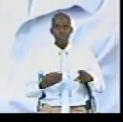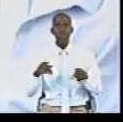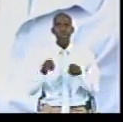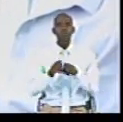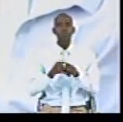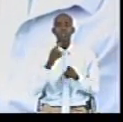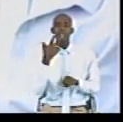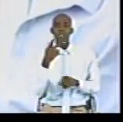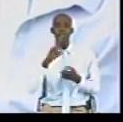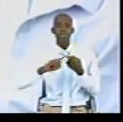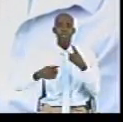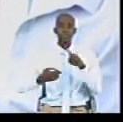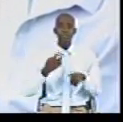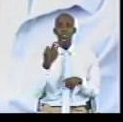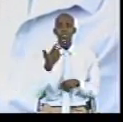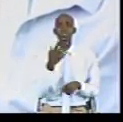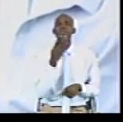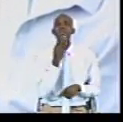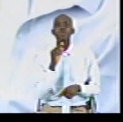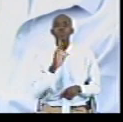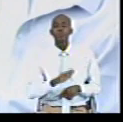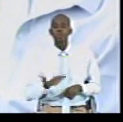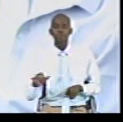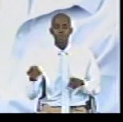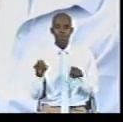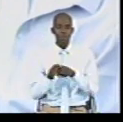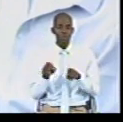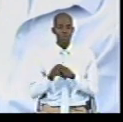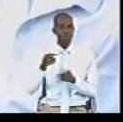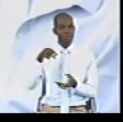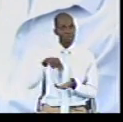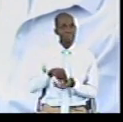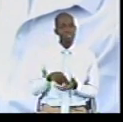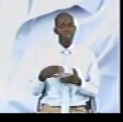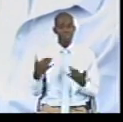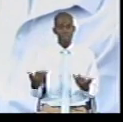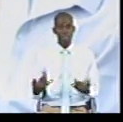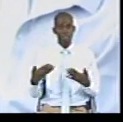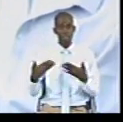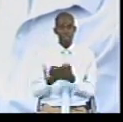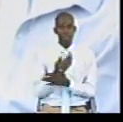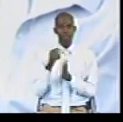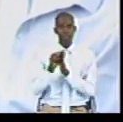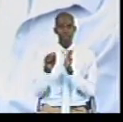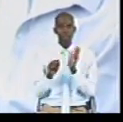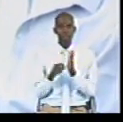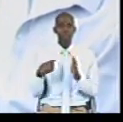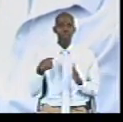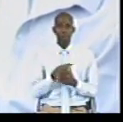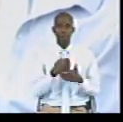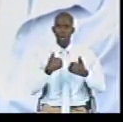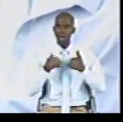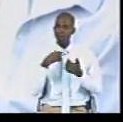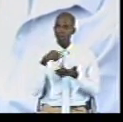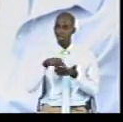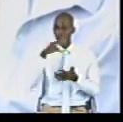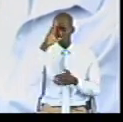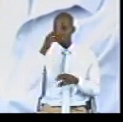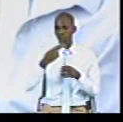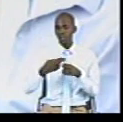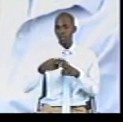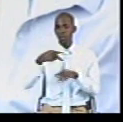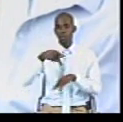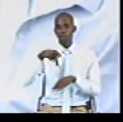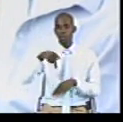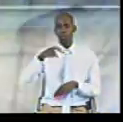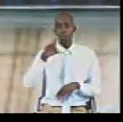In the time of the New Testament, we have this man Paul the apostle, and he could stand, and because he